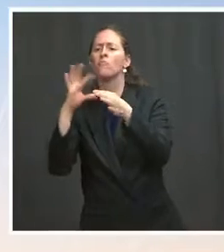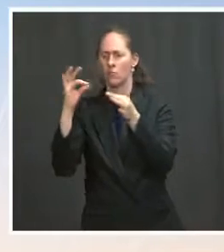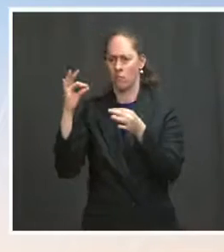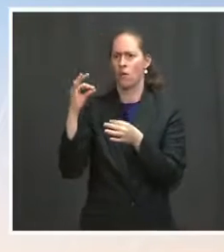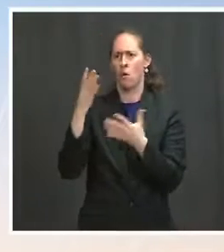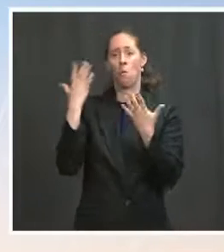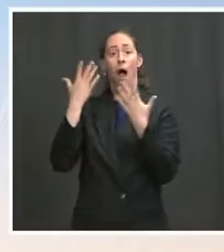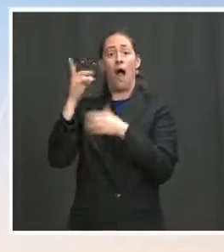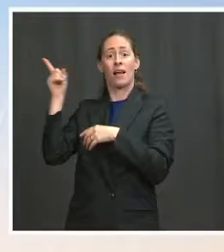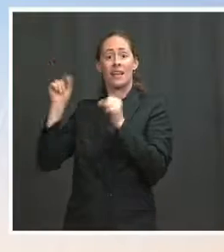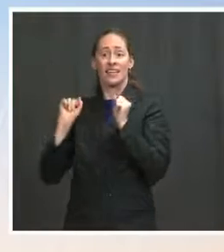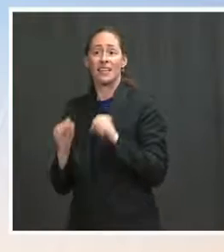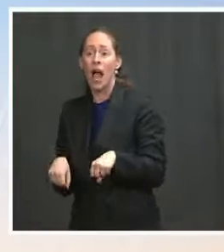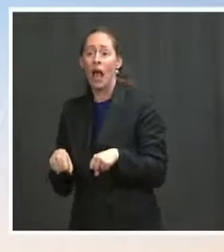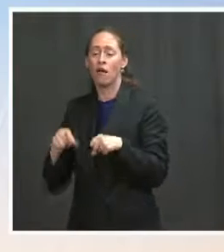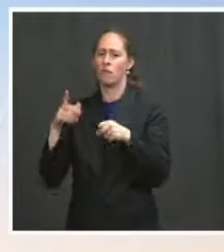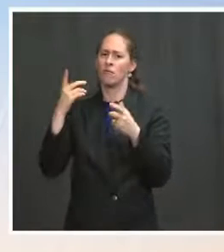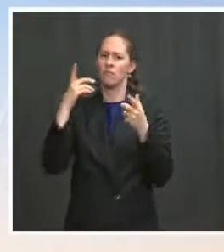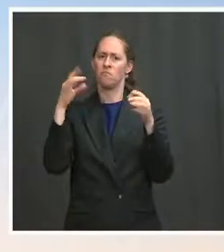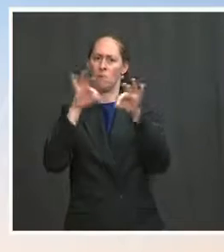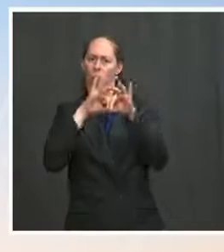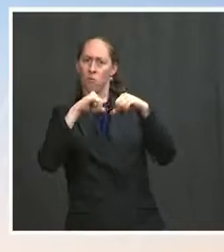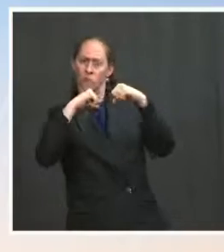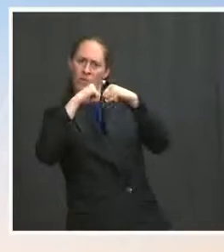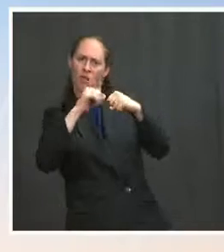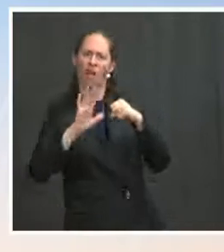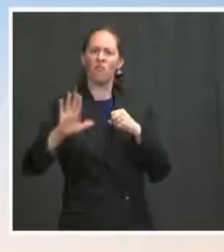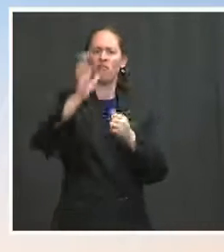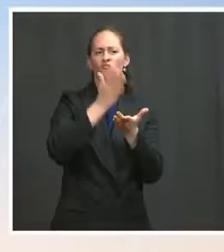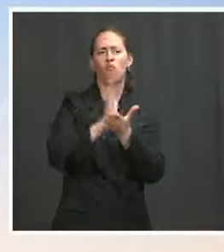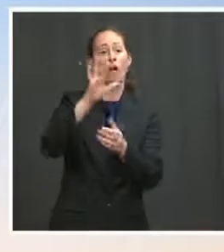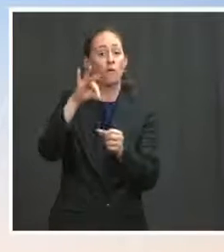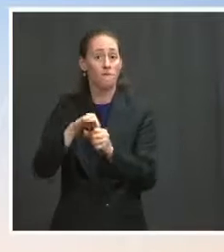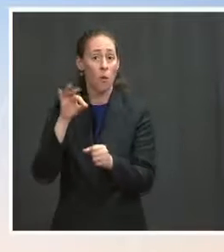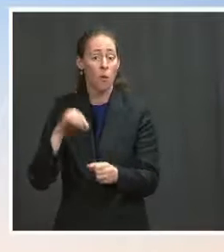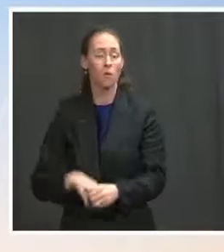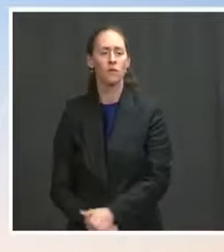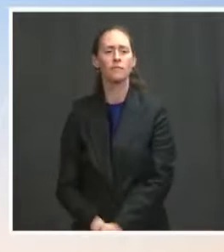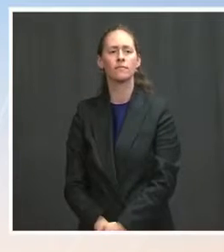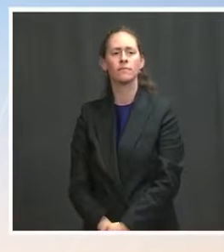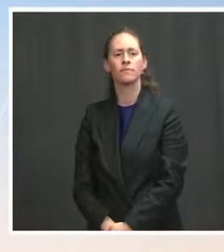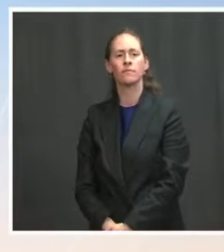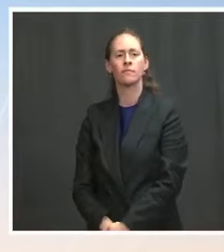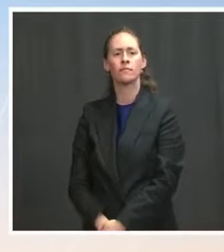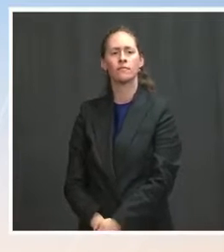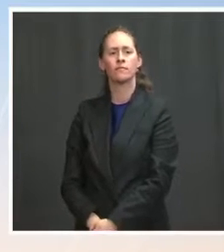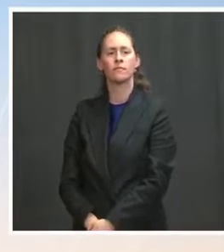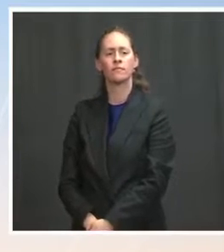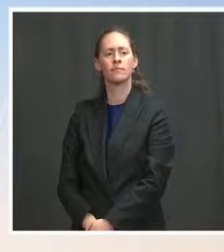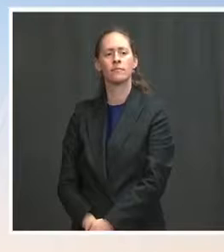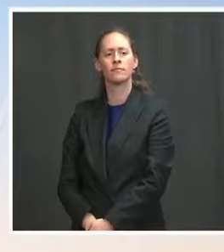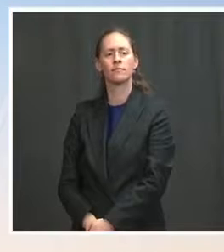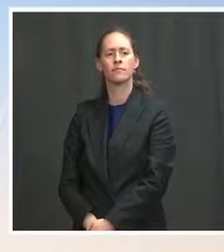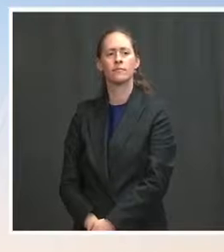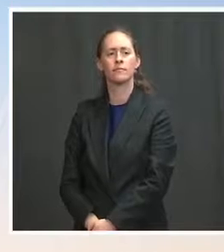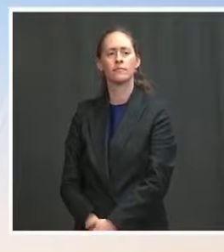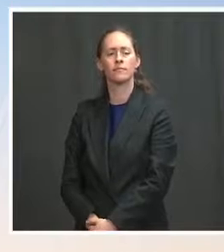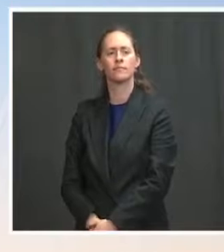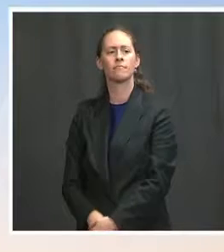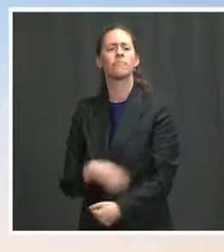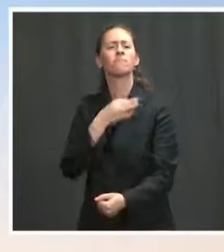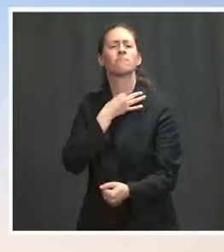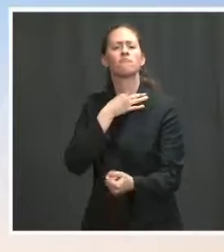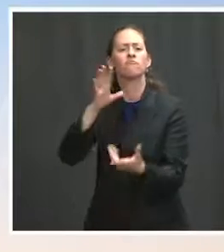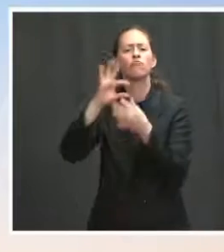we are protecting the fundamental right to vote across the country. Go ahead. So on the timing of when the president's going to get out and advocate for voting rights, I mean,